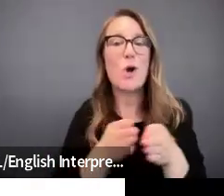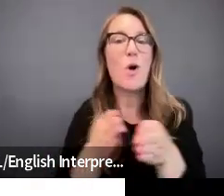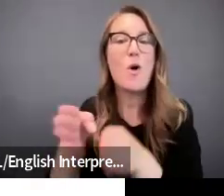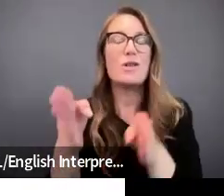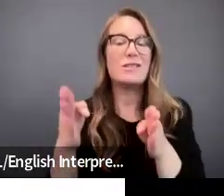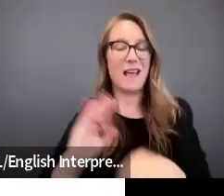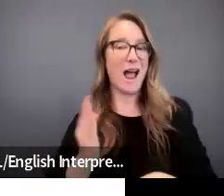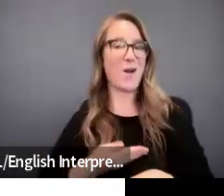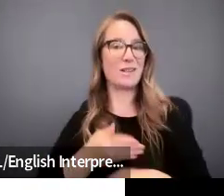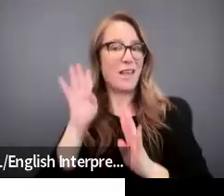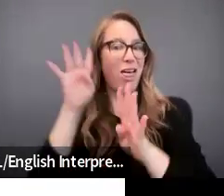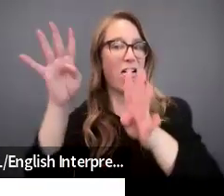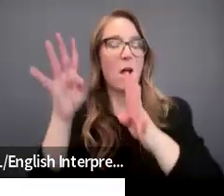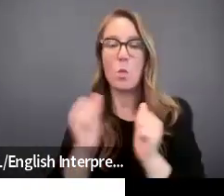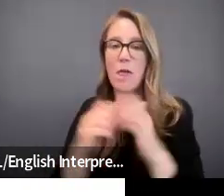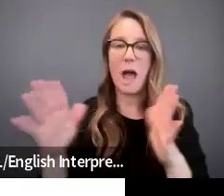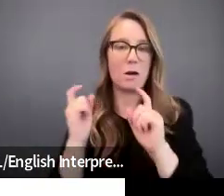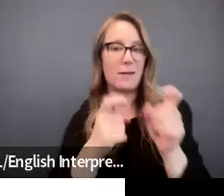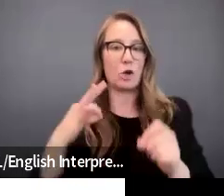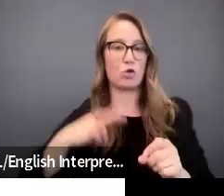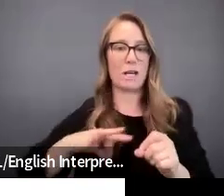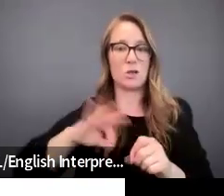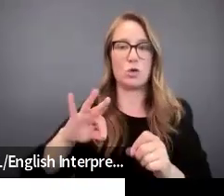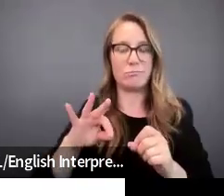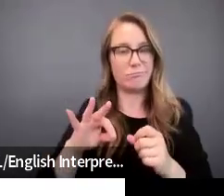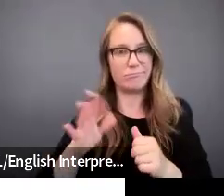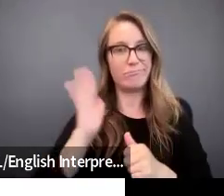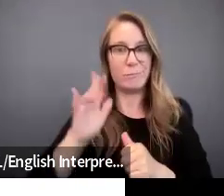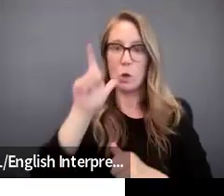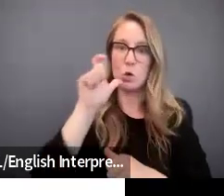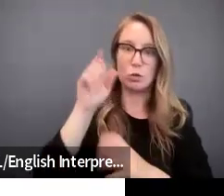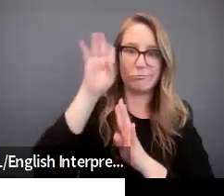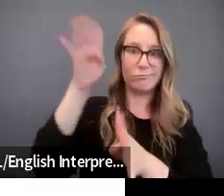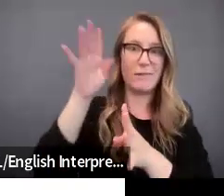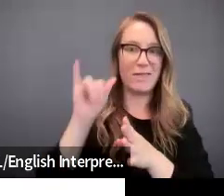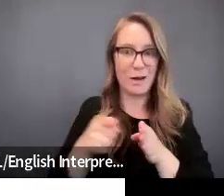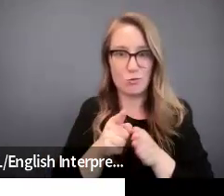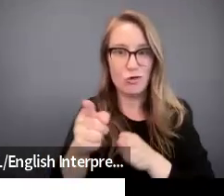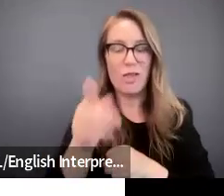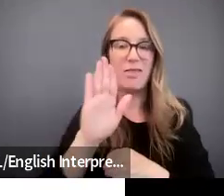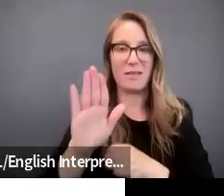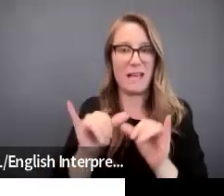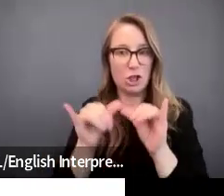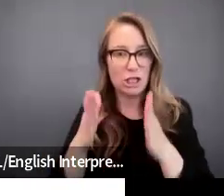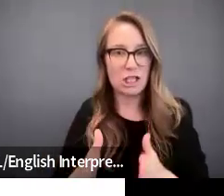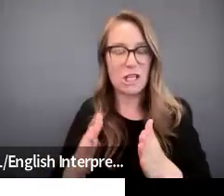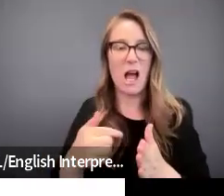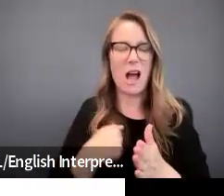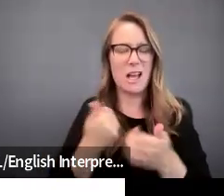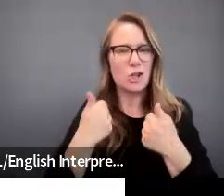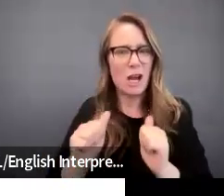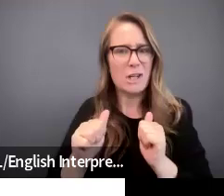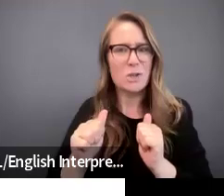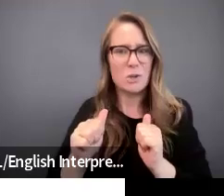without adequately crediting the original native engineers. I also tried to cite where